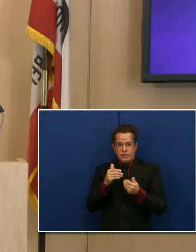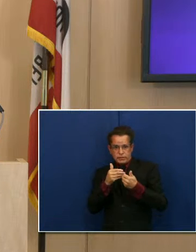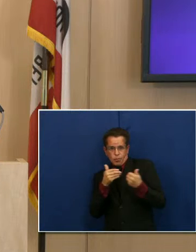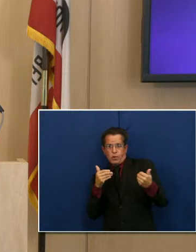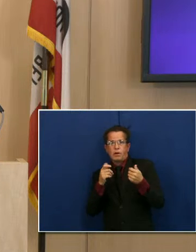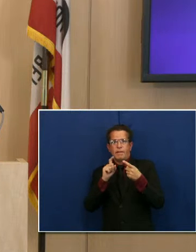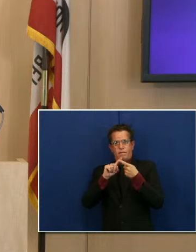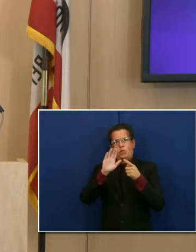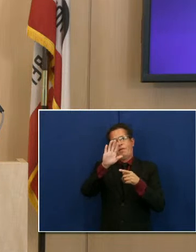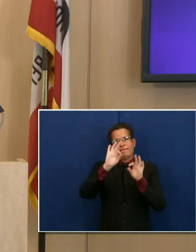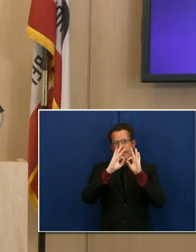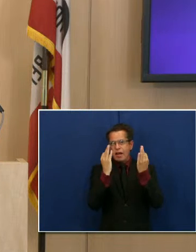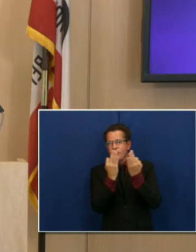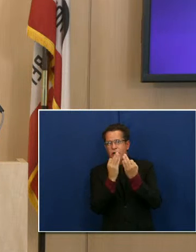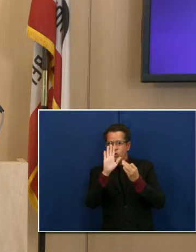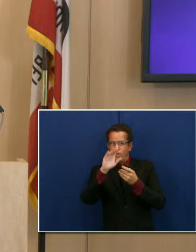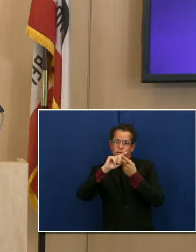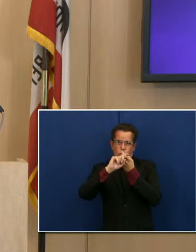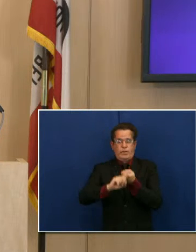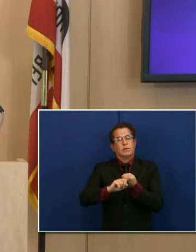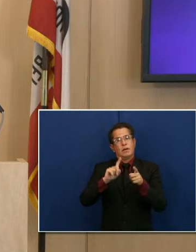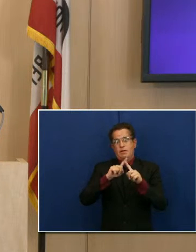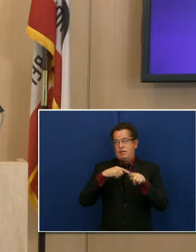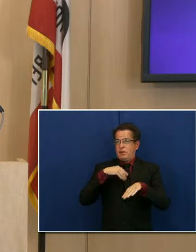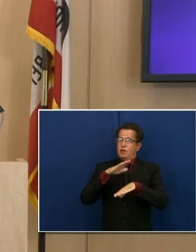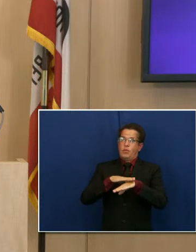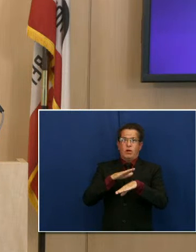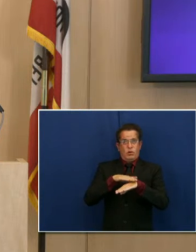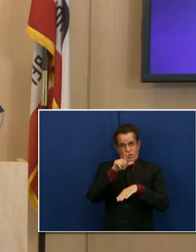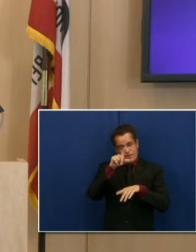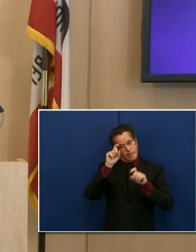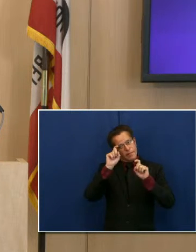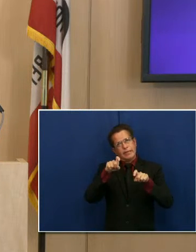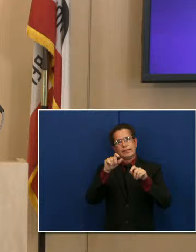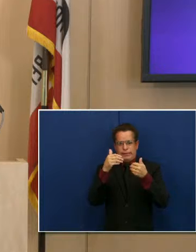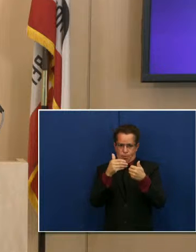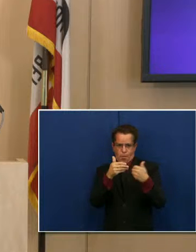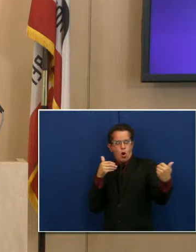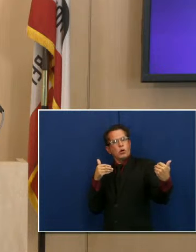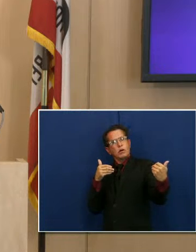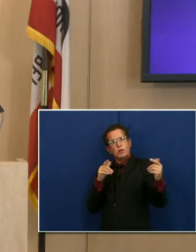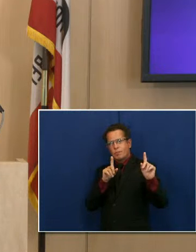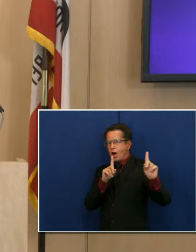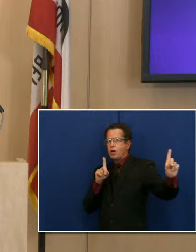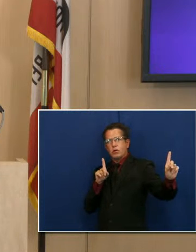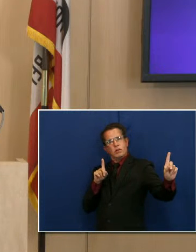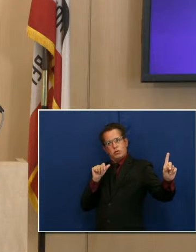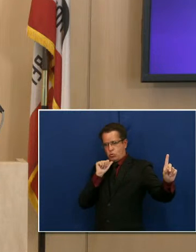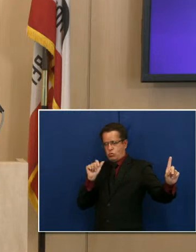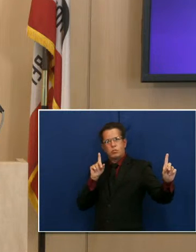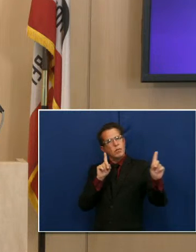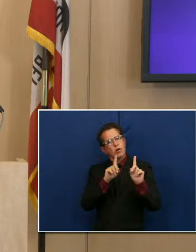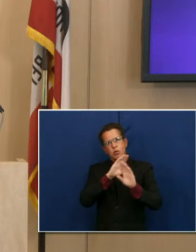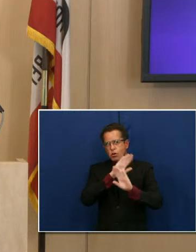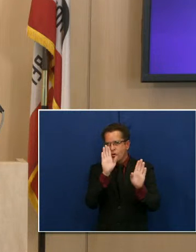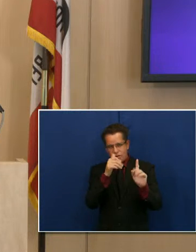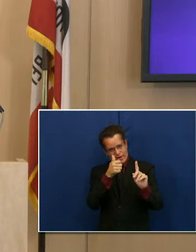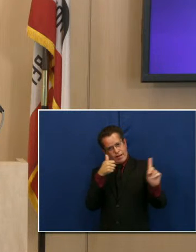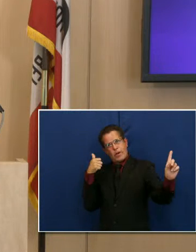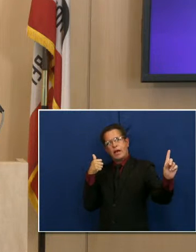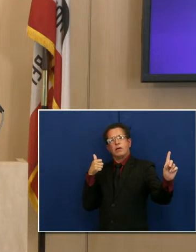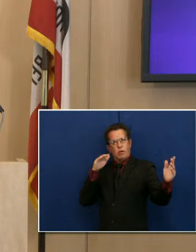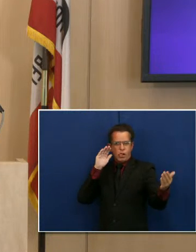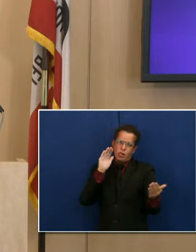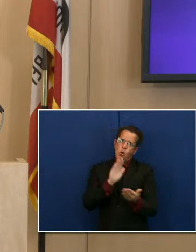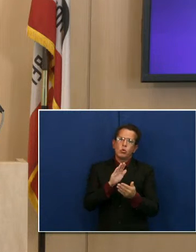separated from family and friends. However, households must continue to stay apart from others to get the